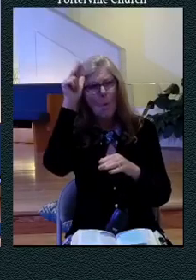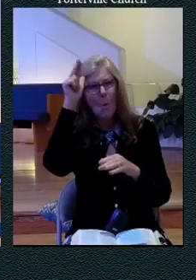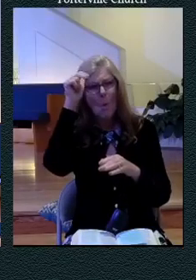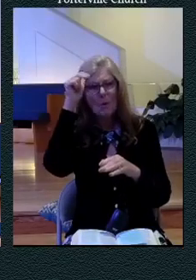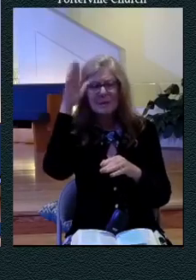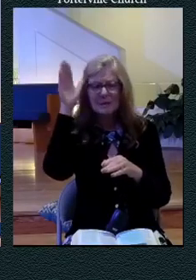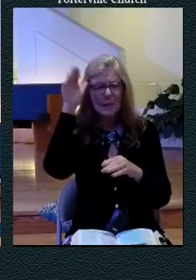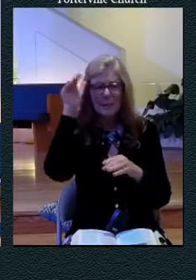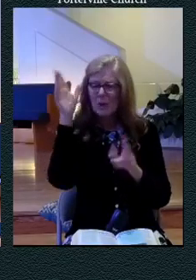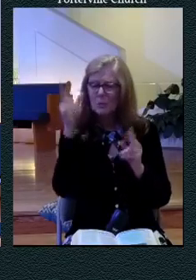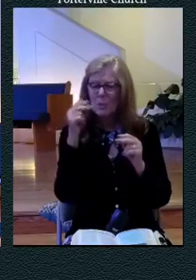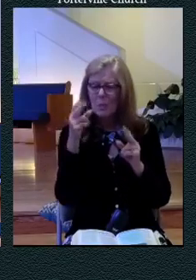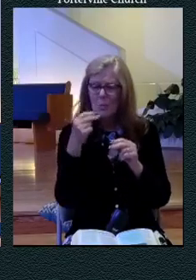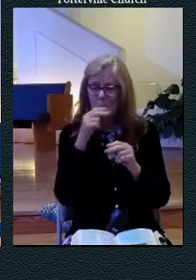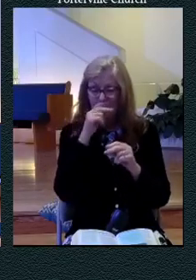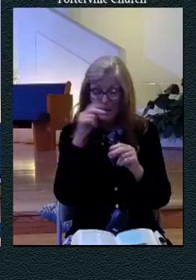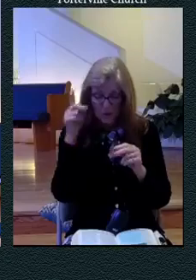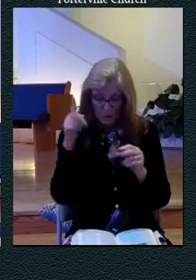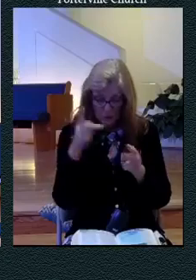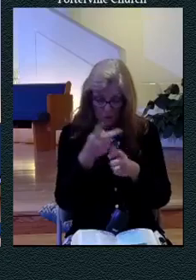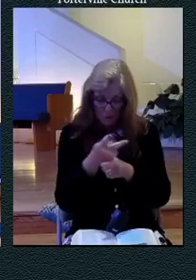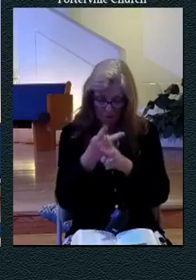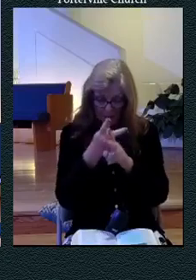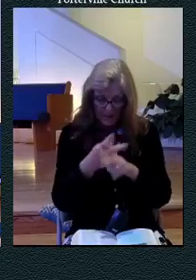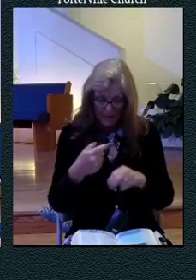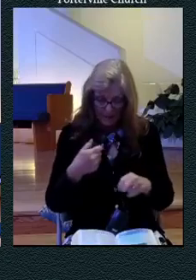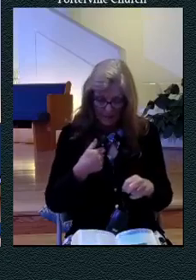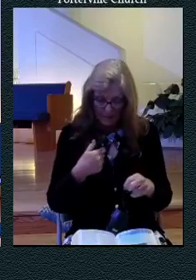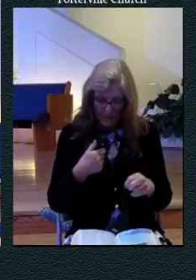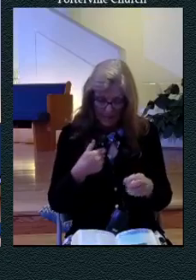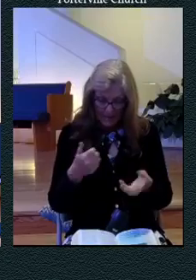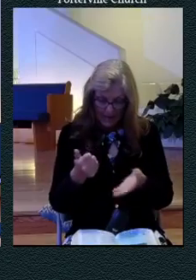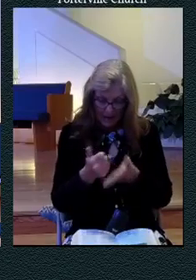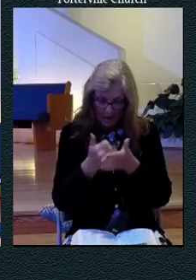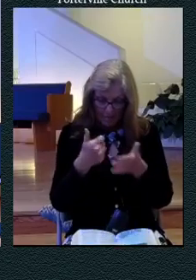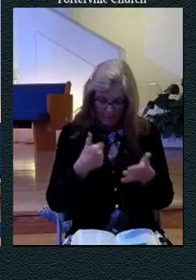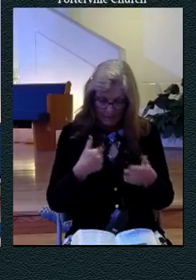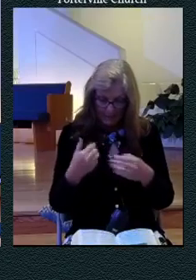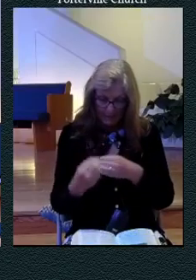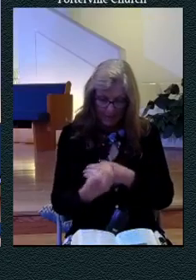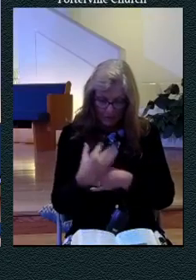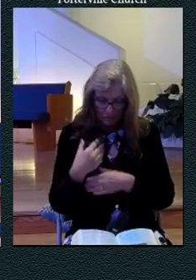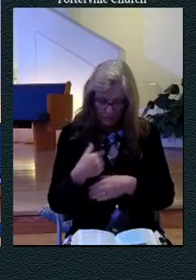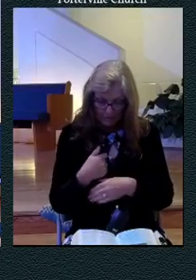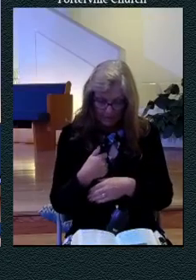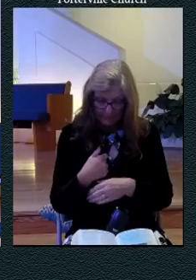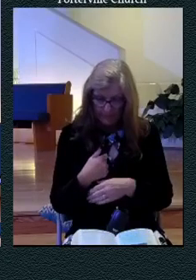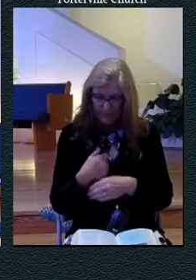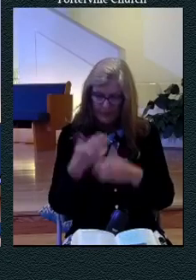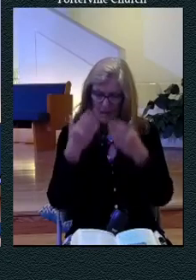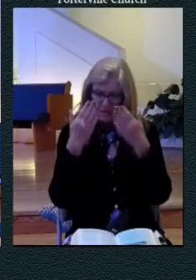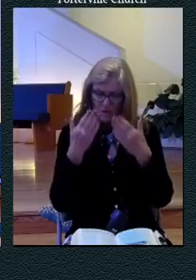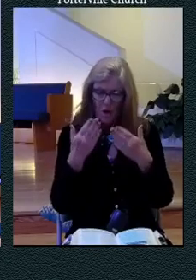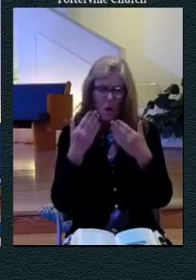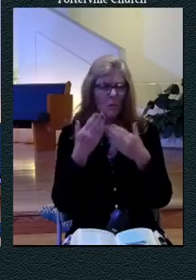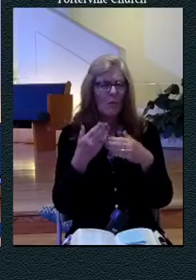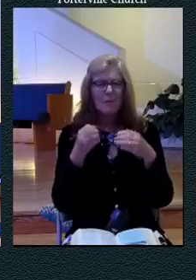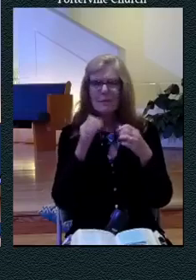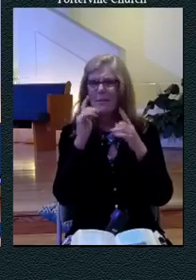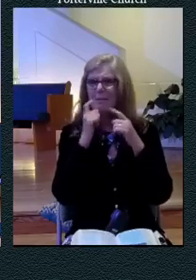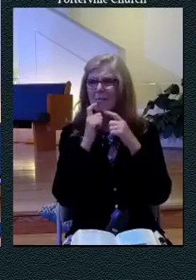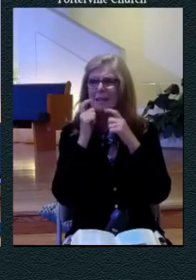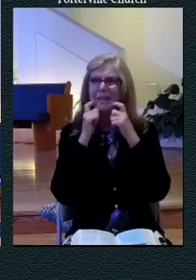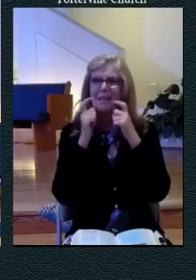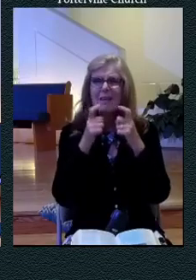and bridle to hold them in check. Otherwise, they will not come near you. The sorrows of the wicked are many, but the one